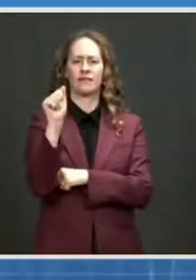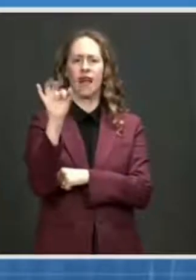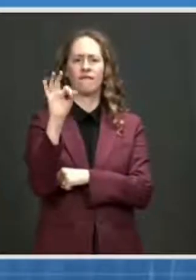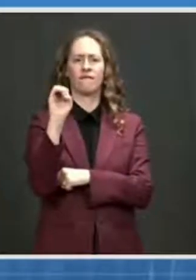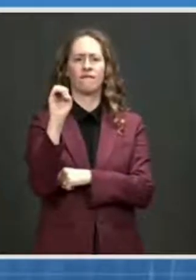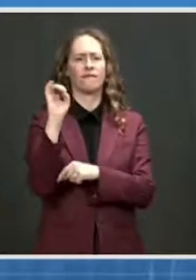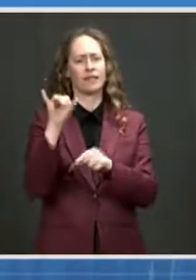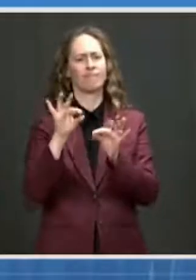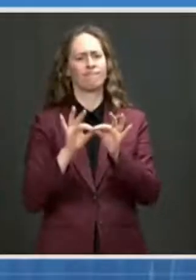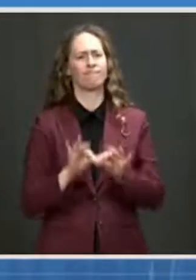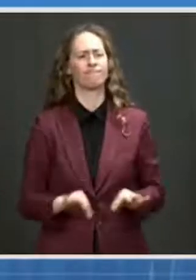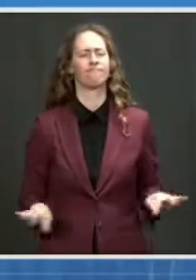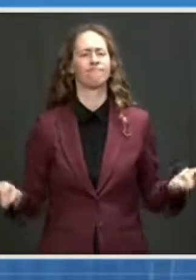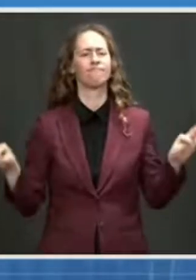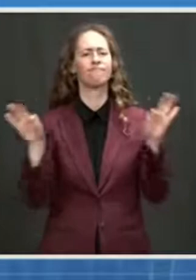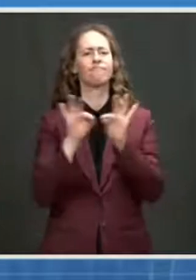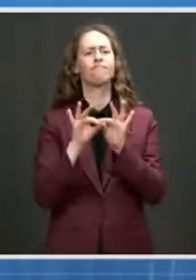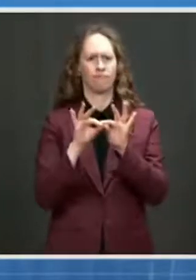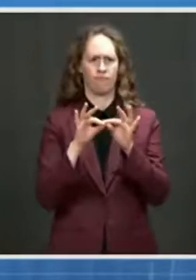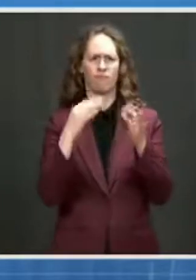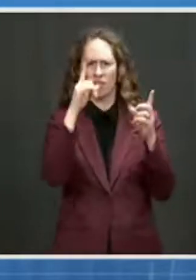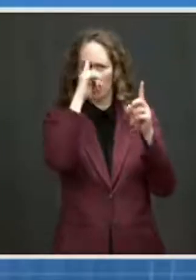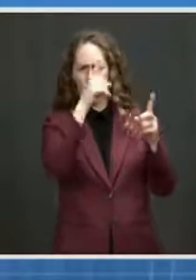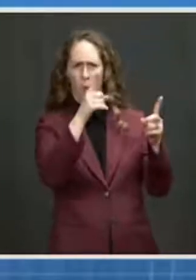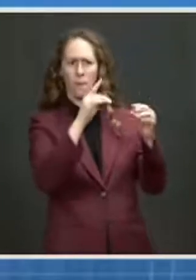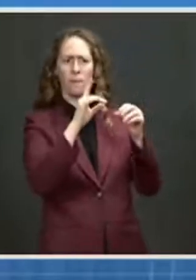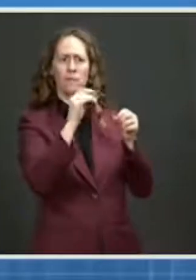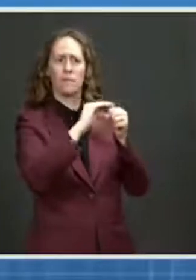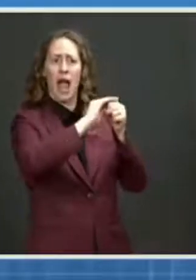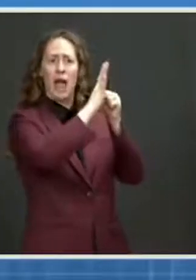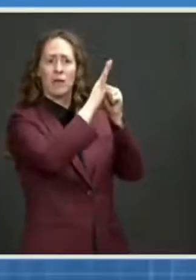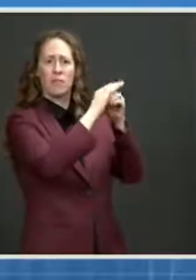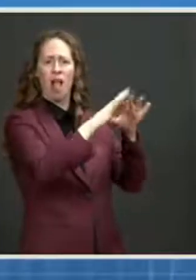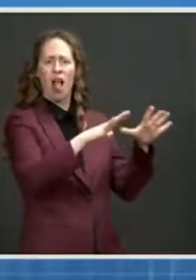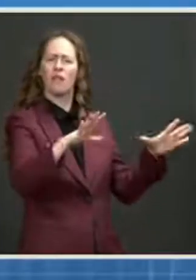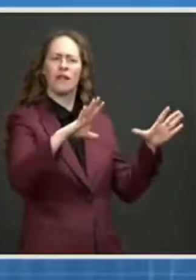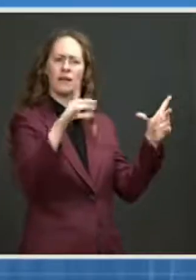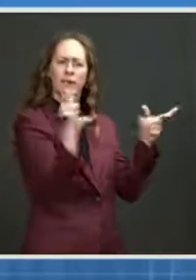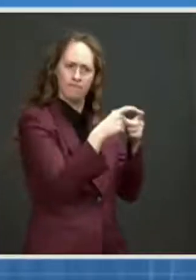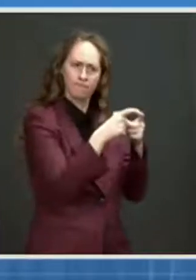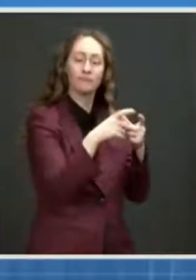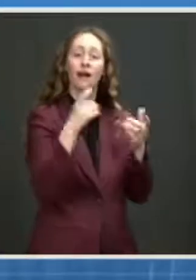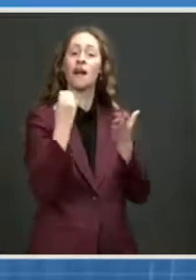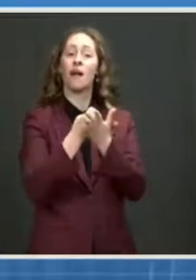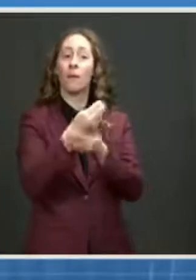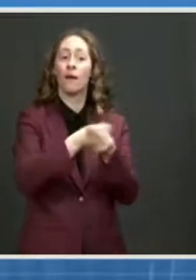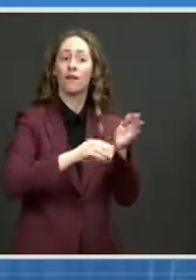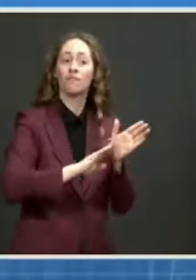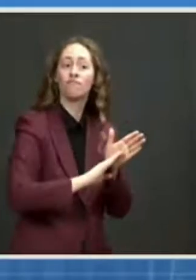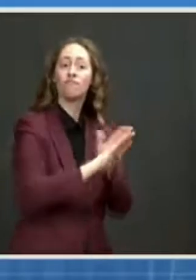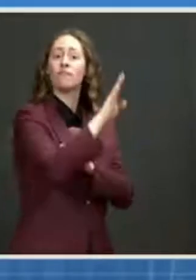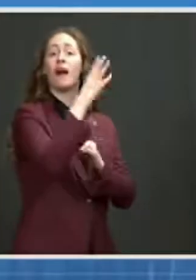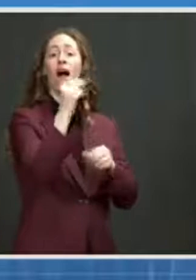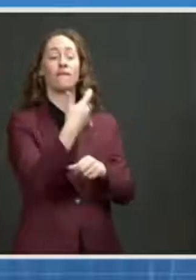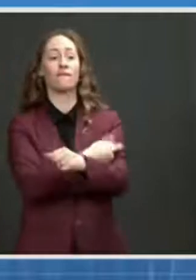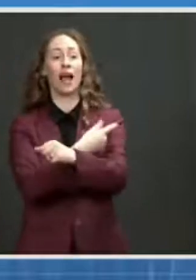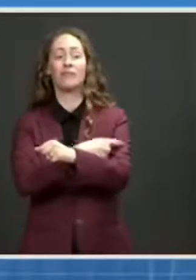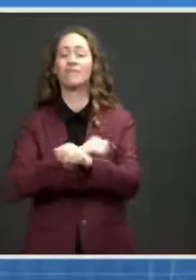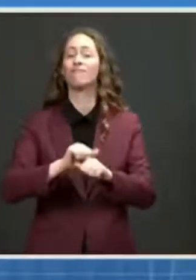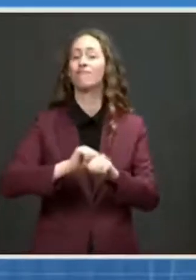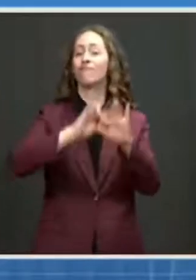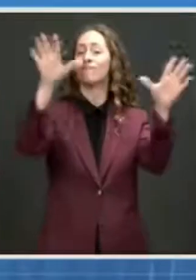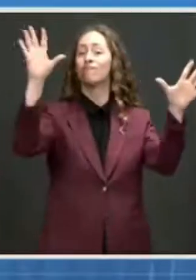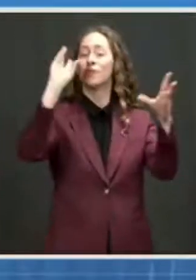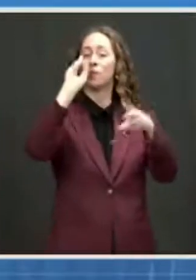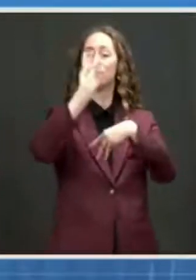manageable, that the economy is flourishing, and that we are on our way towards vaccinating the globe. but I'm even prouder to